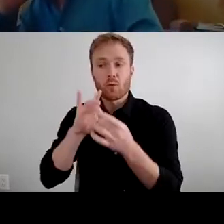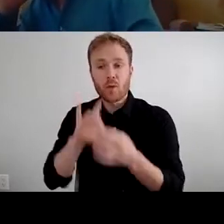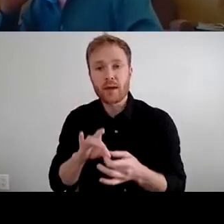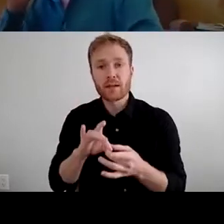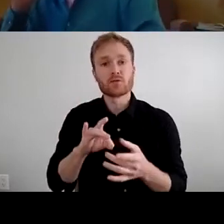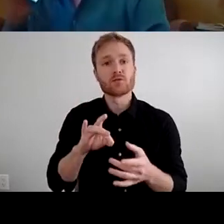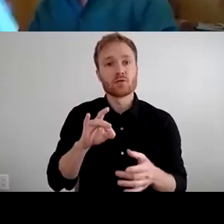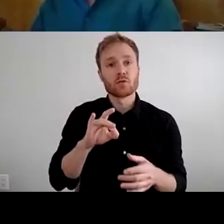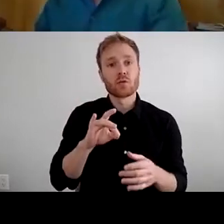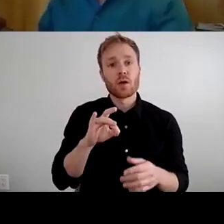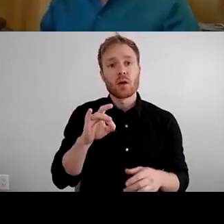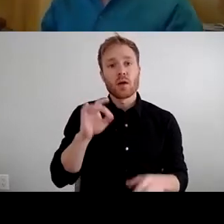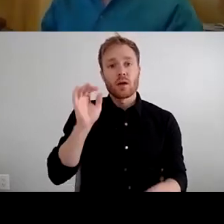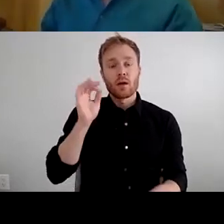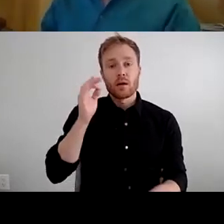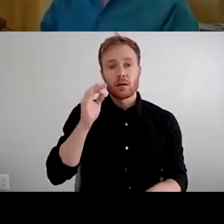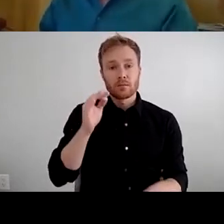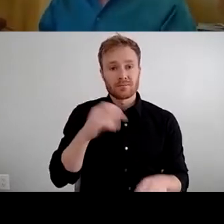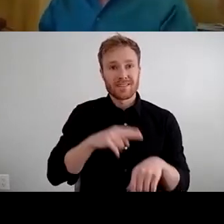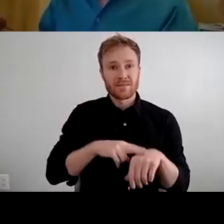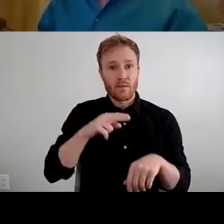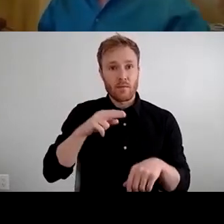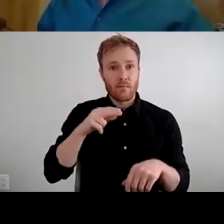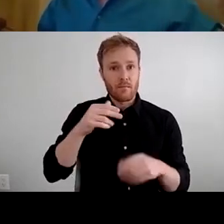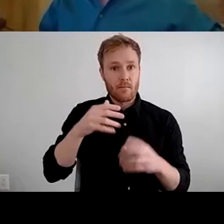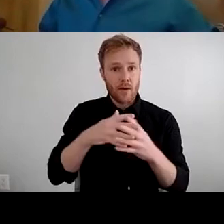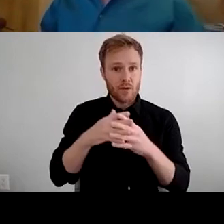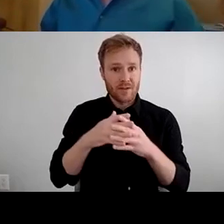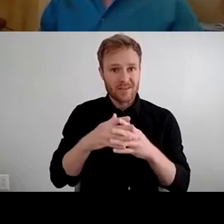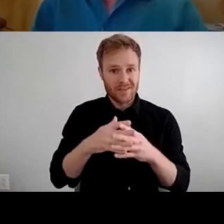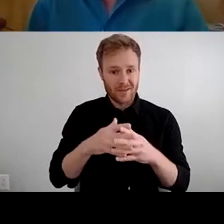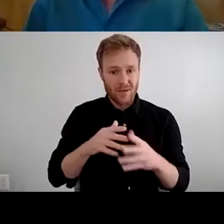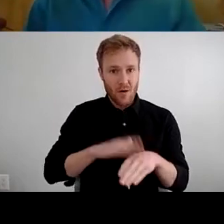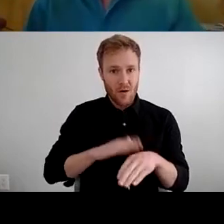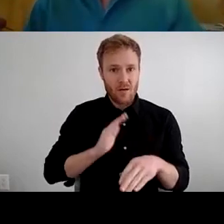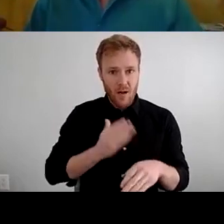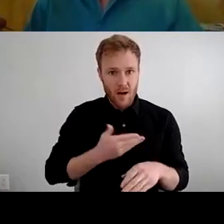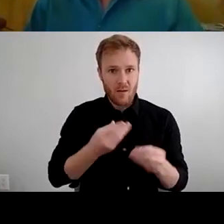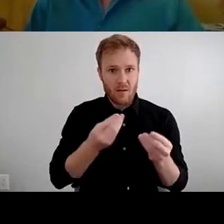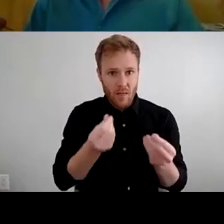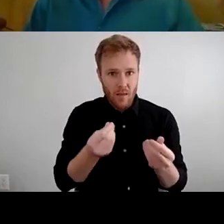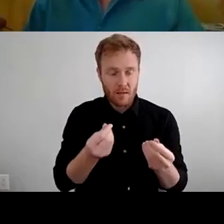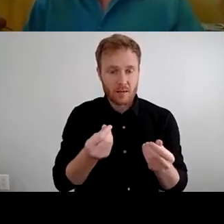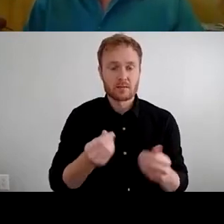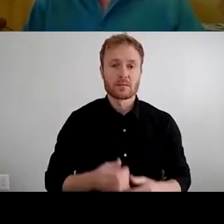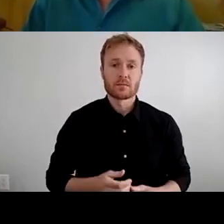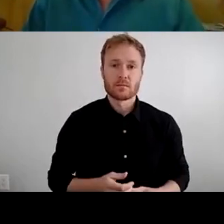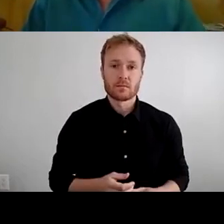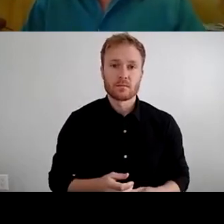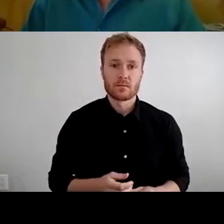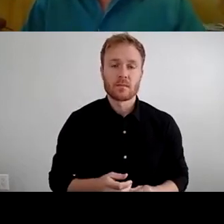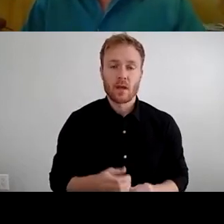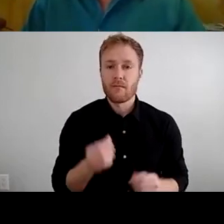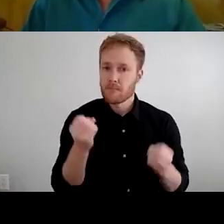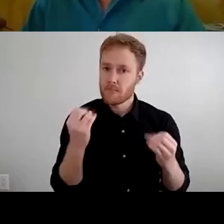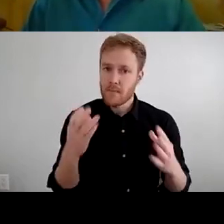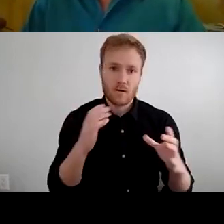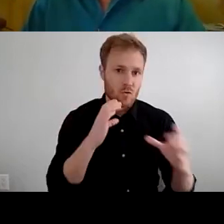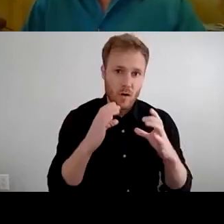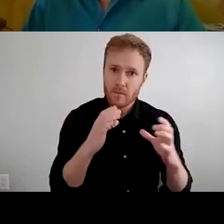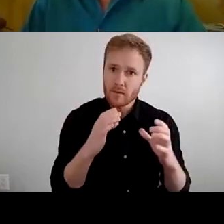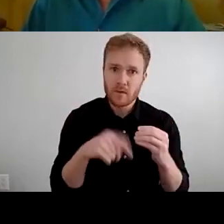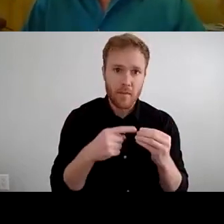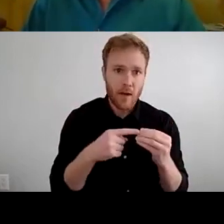own land. Now, I've had multiple conversations about this. The Office of Municipal Investigations is also involved in